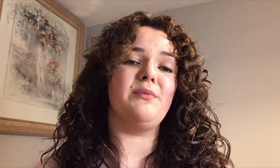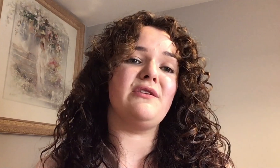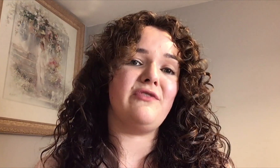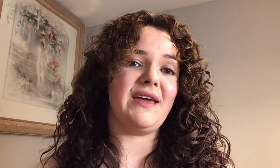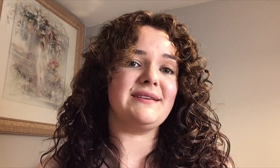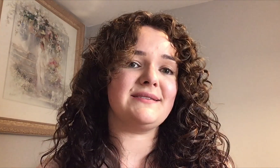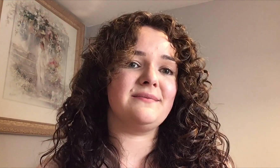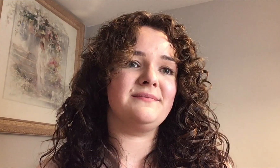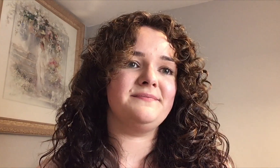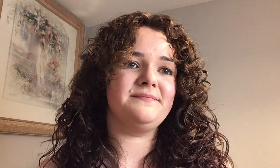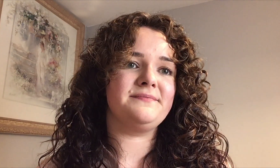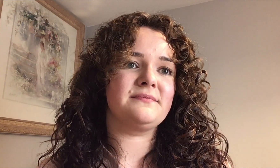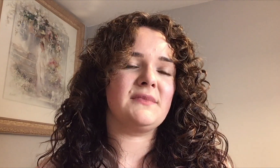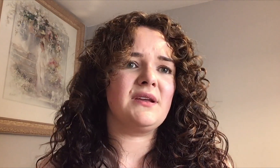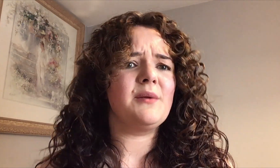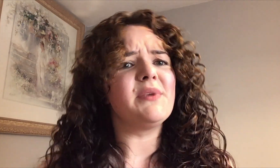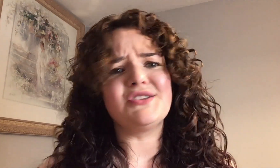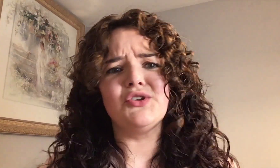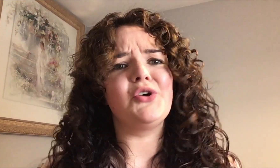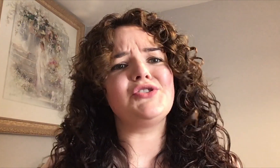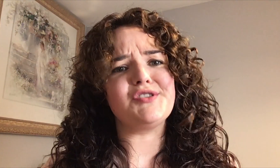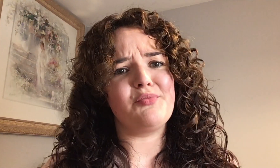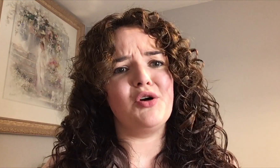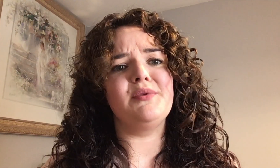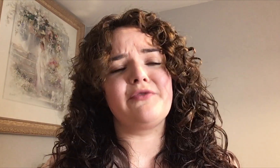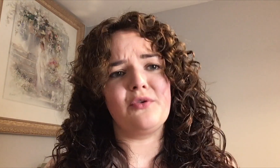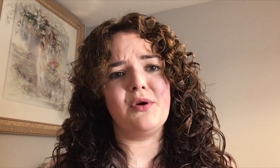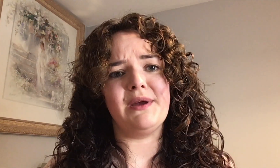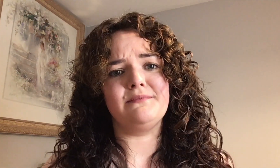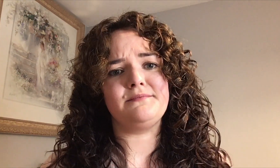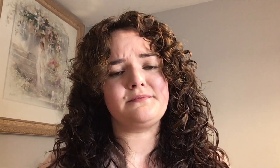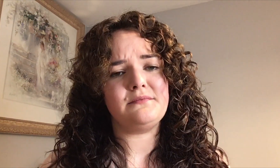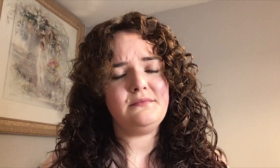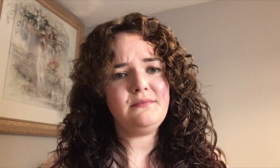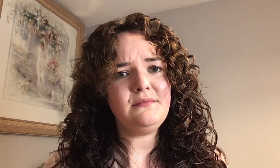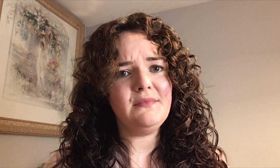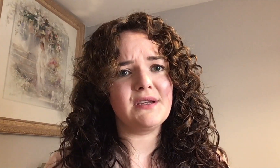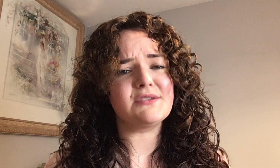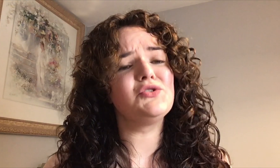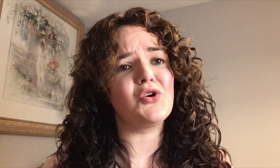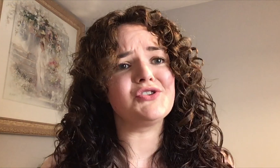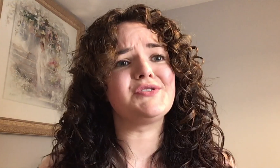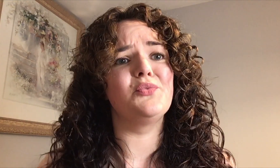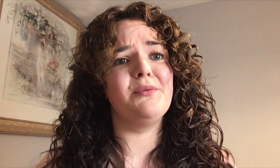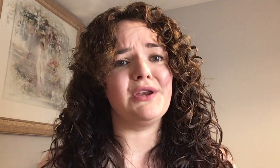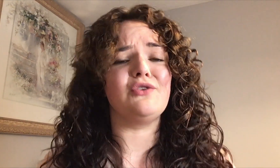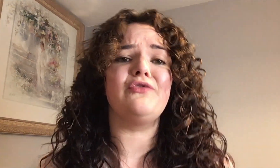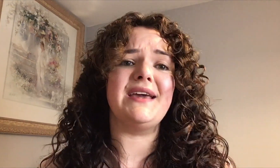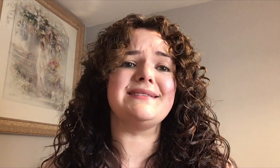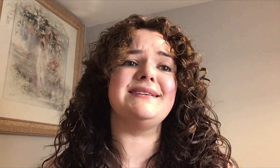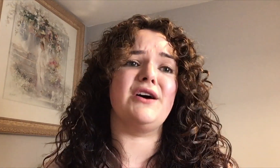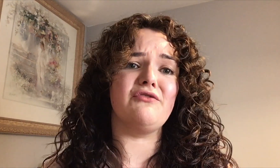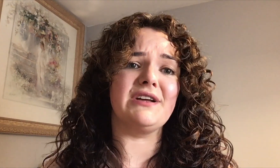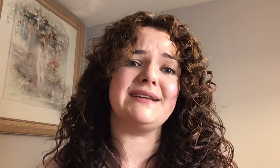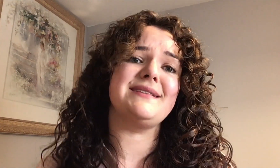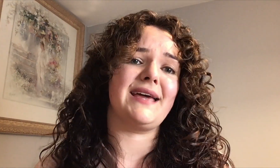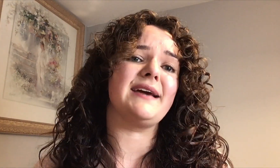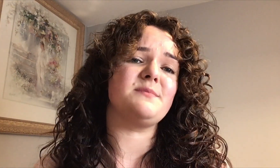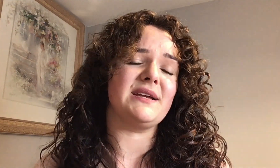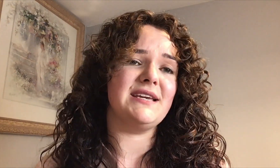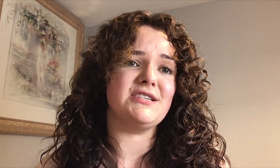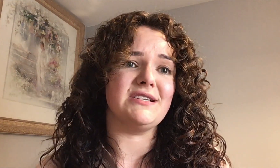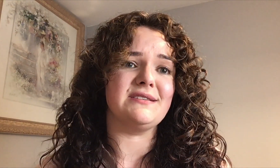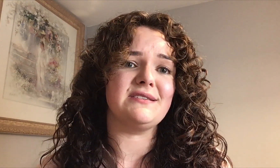many women face. But it's not just a problem for women. It's not just the women who face these